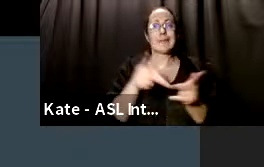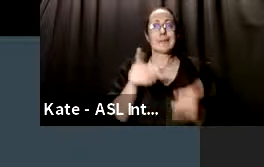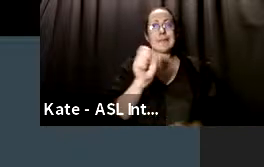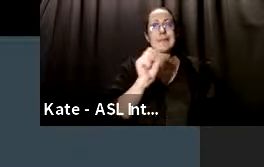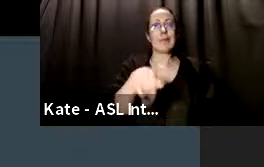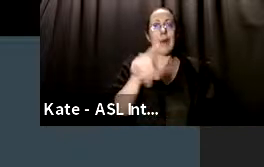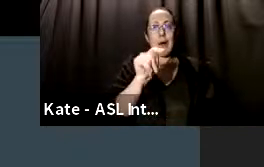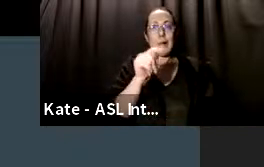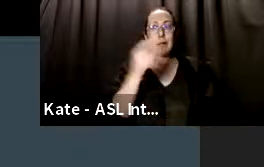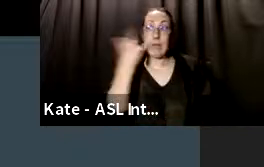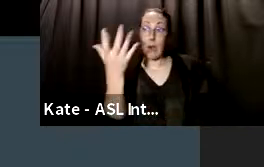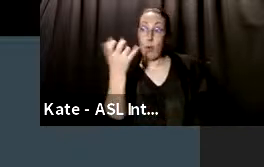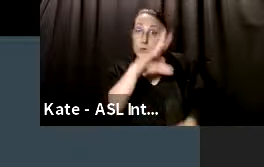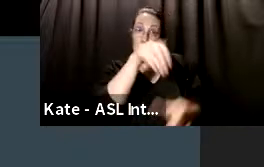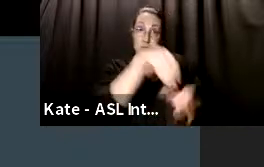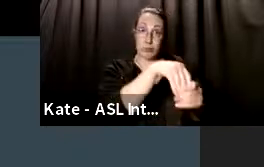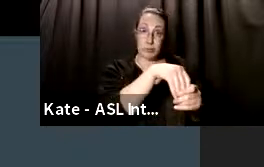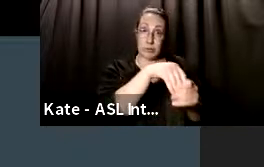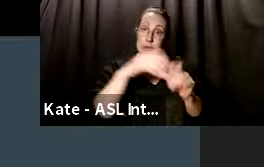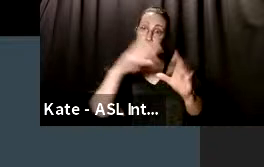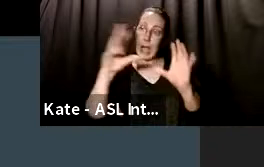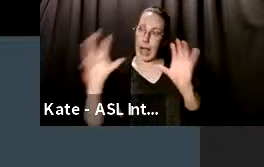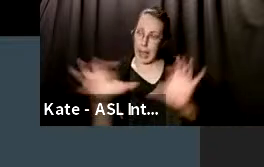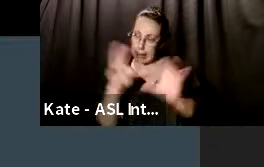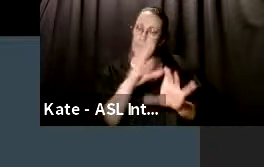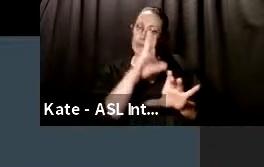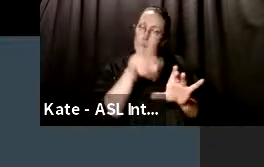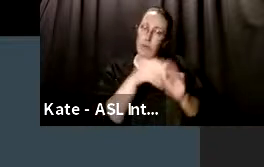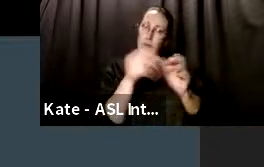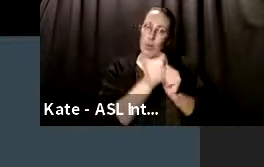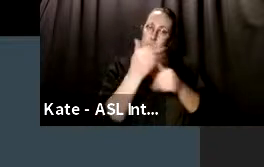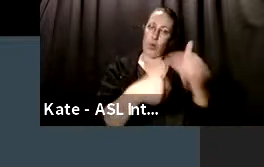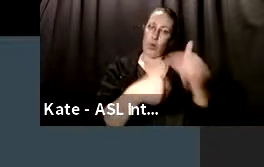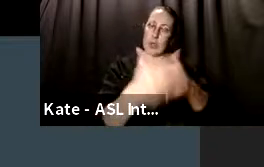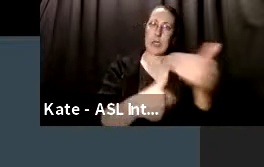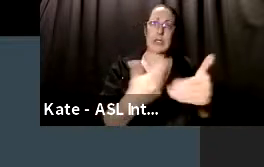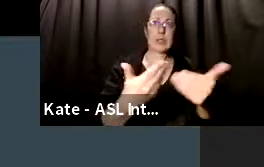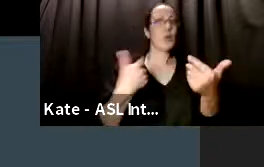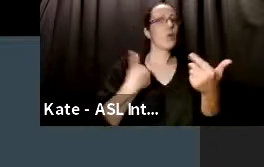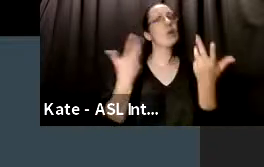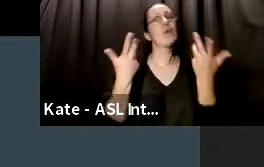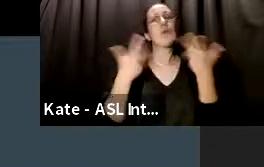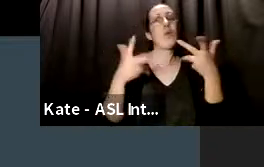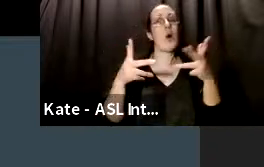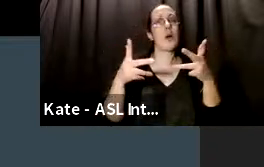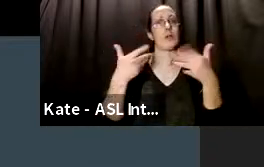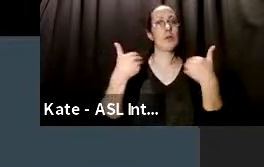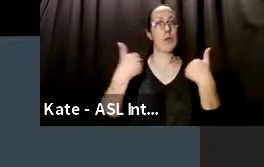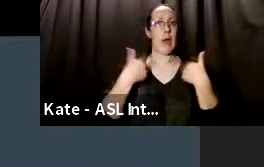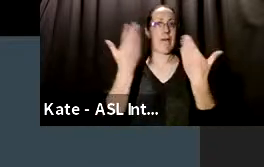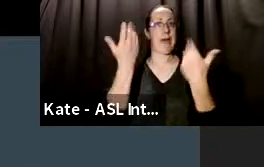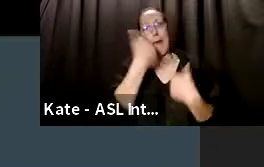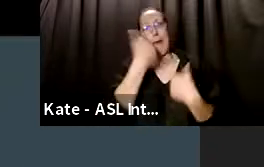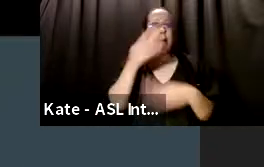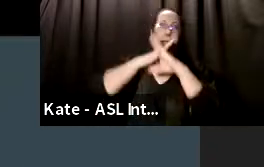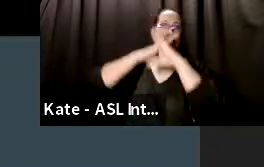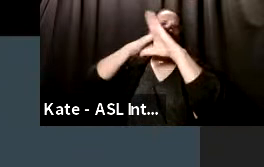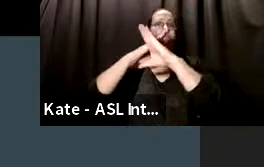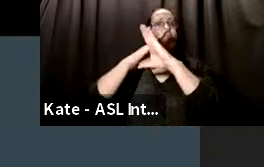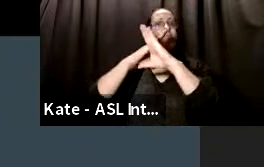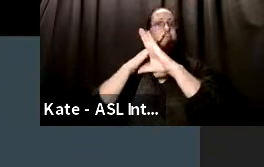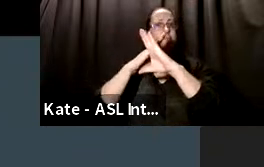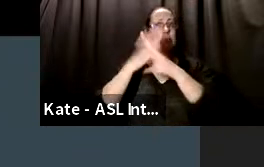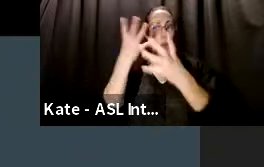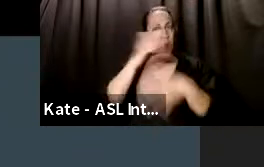to participate, if there are these active participants in this process, that there's nothing getting in the way of that for them. As well as reallocating some funds